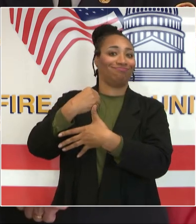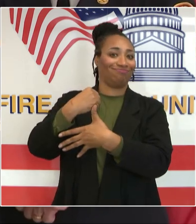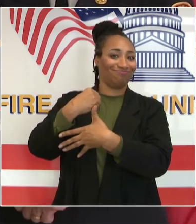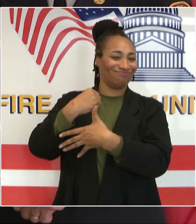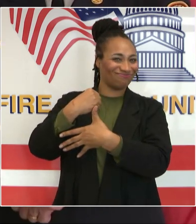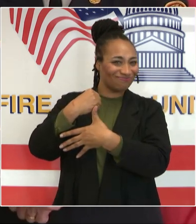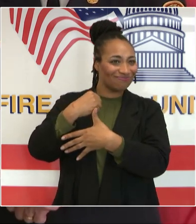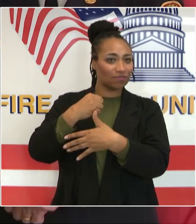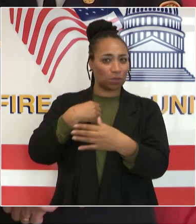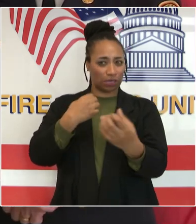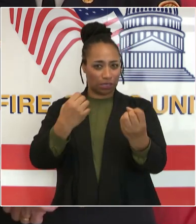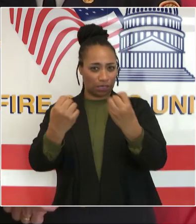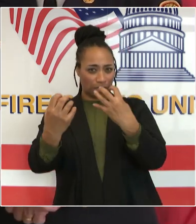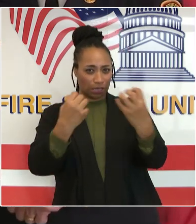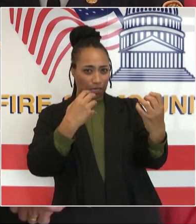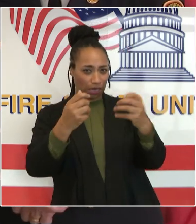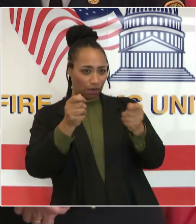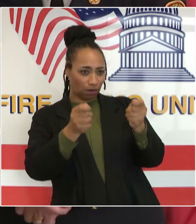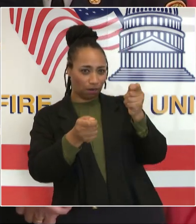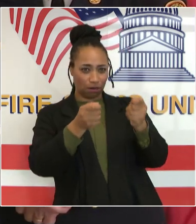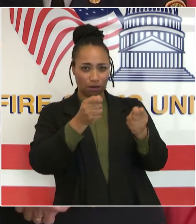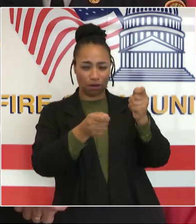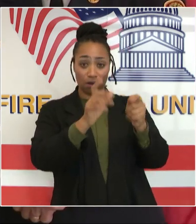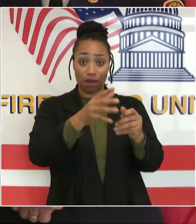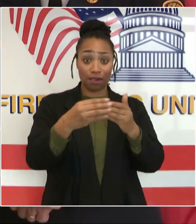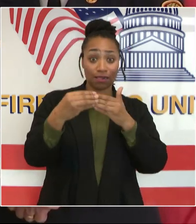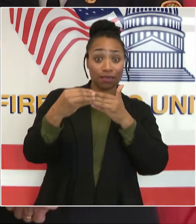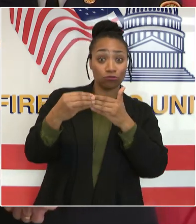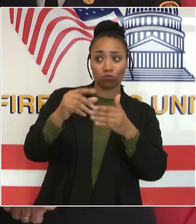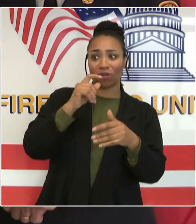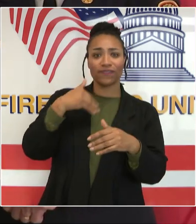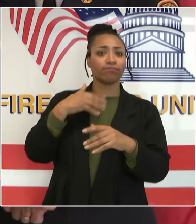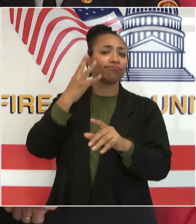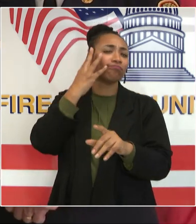with a background in EMS education to oversee the program. So if